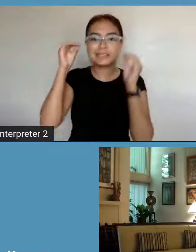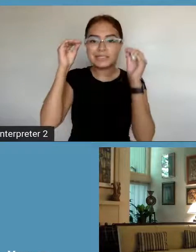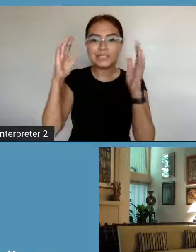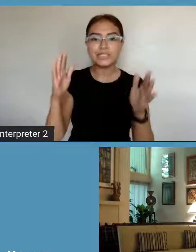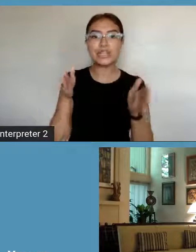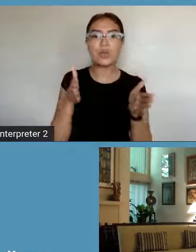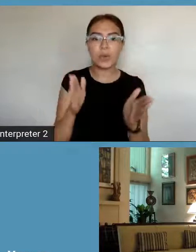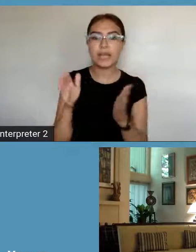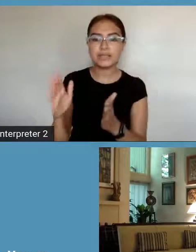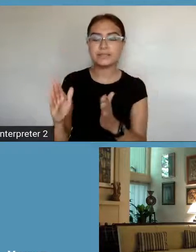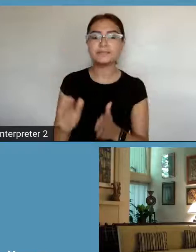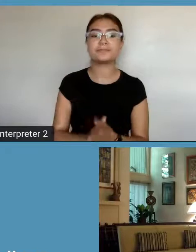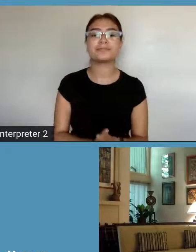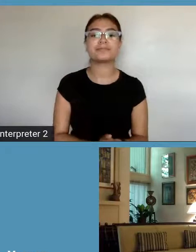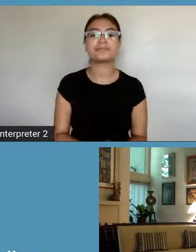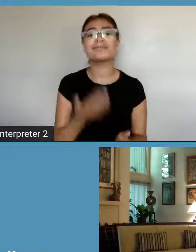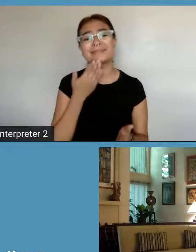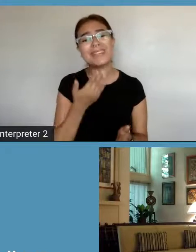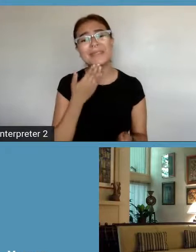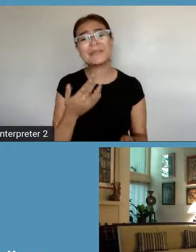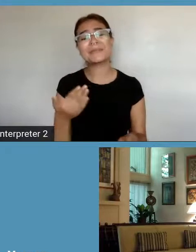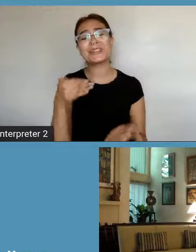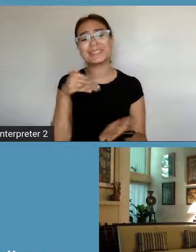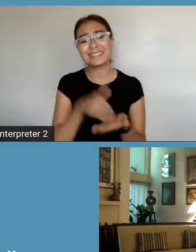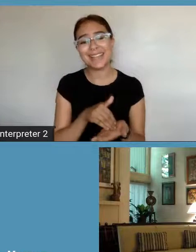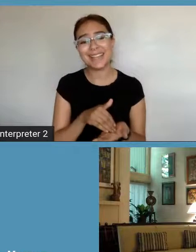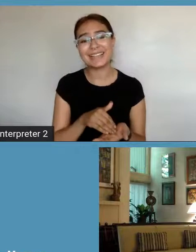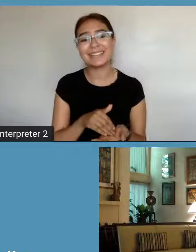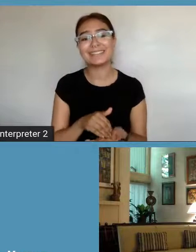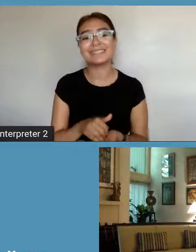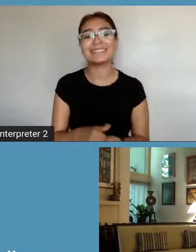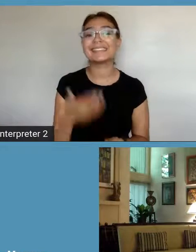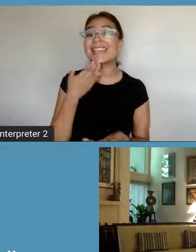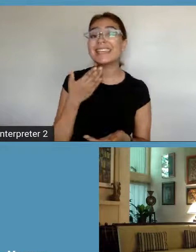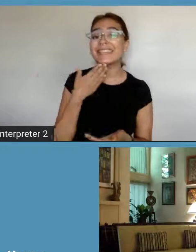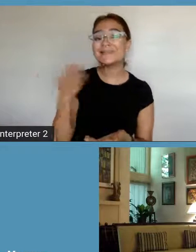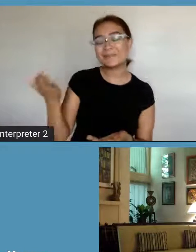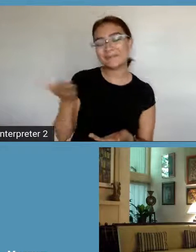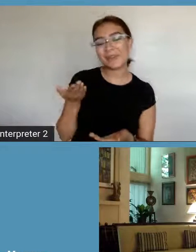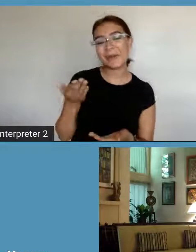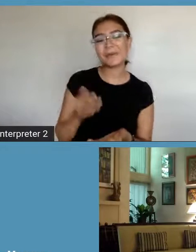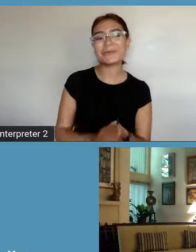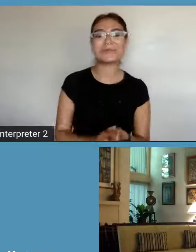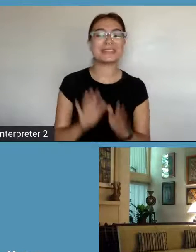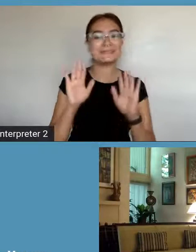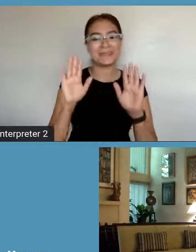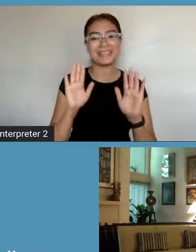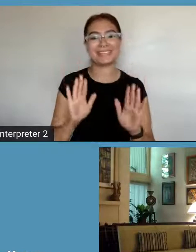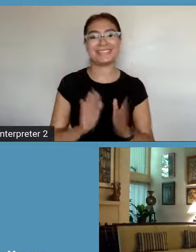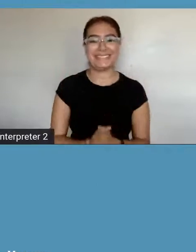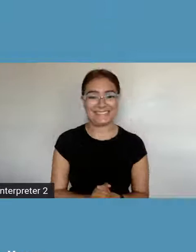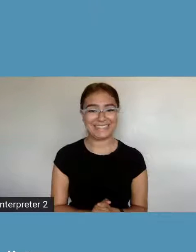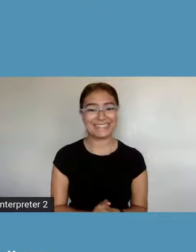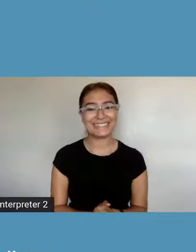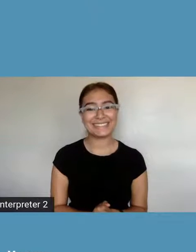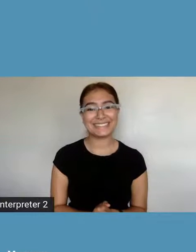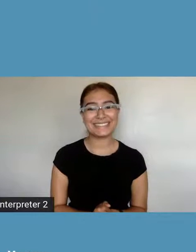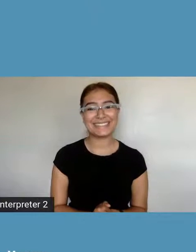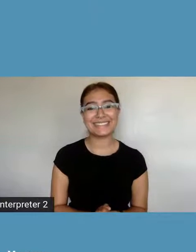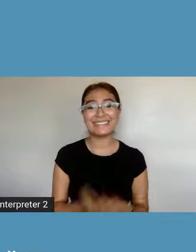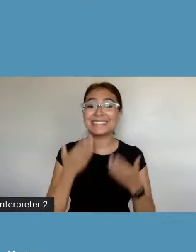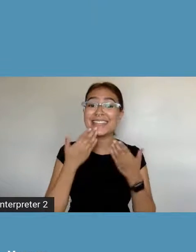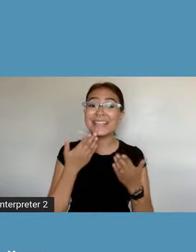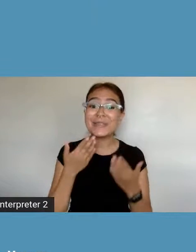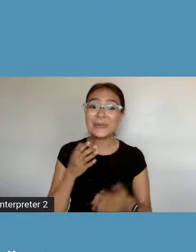Absolutely. And thank you so much again, Dr. Jones. It's really been a pleasure. Thank you for inviting me. This has been wonderful. And thank you all to